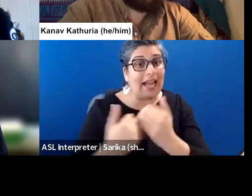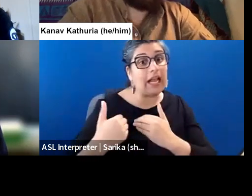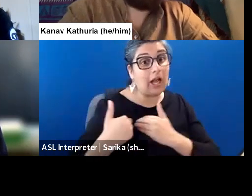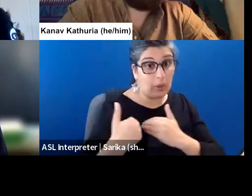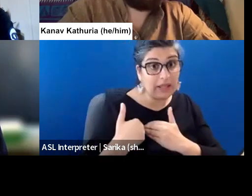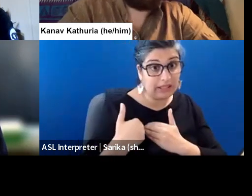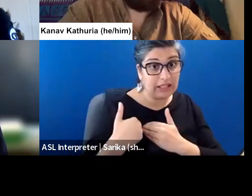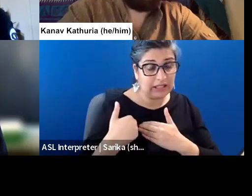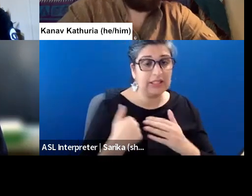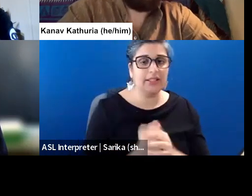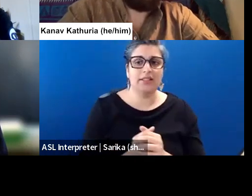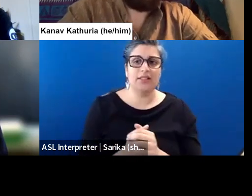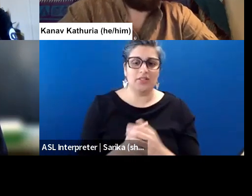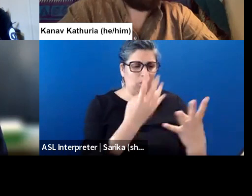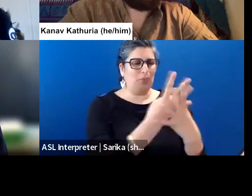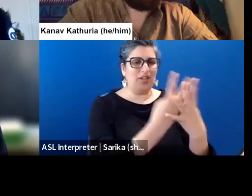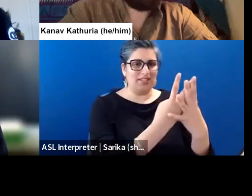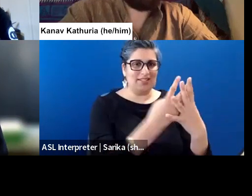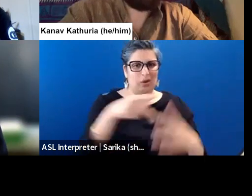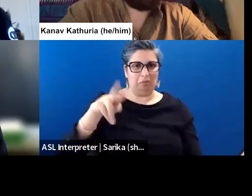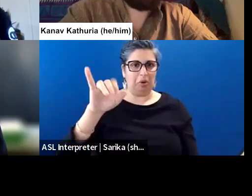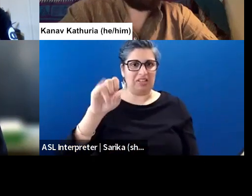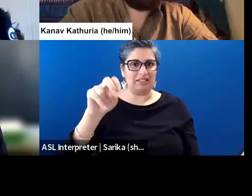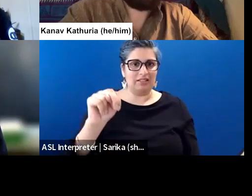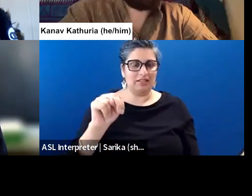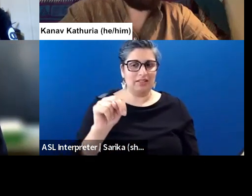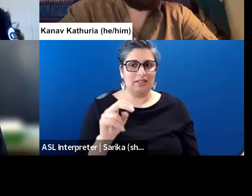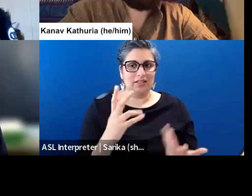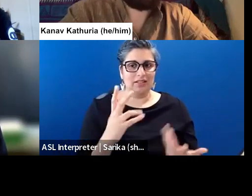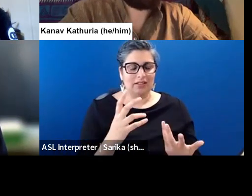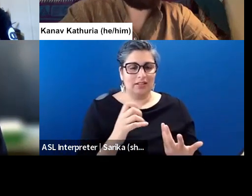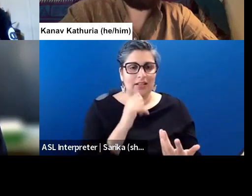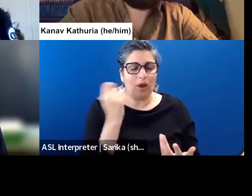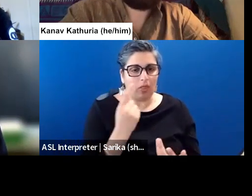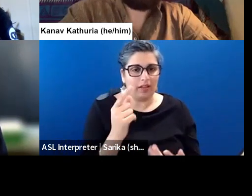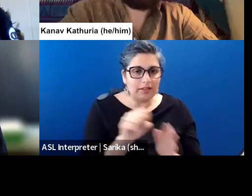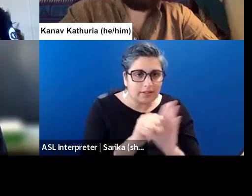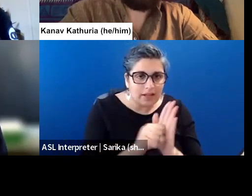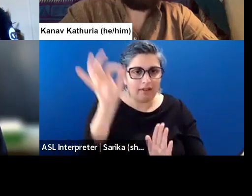And by prisons, I don't just mean literal state or federal prisons, but also